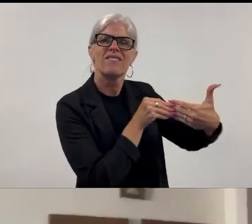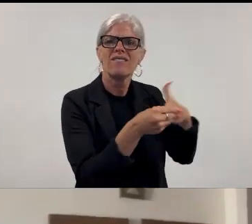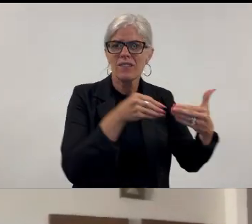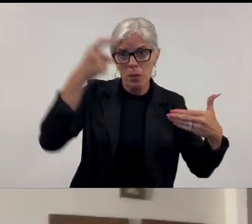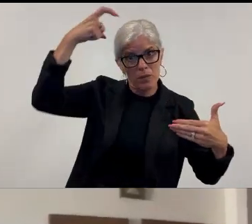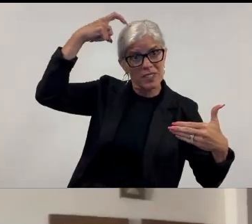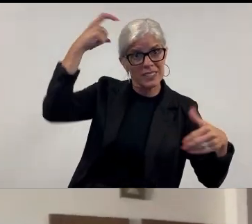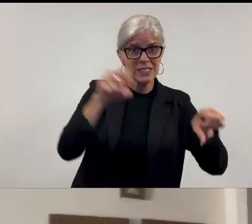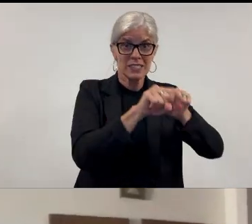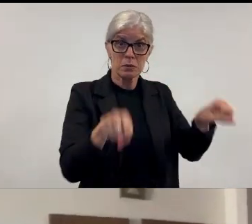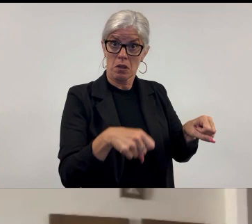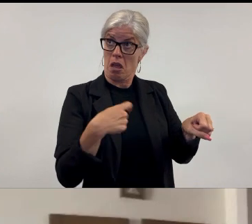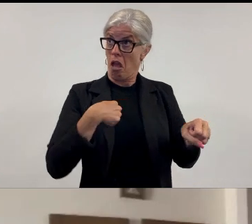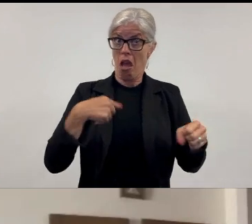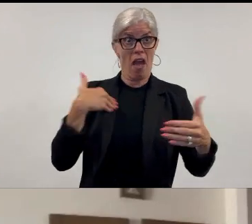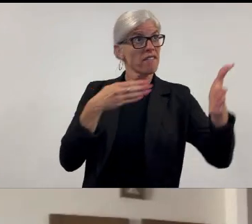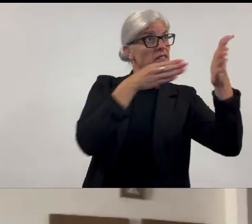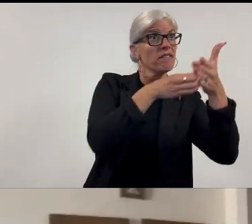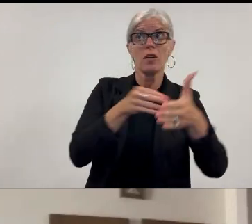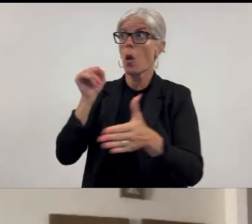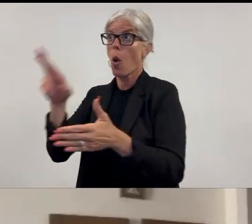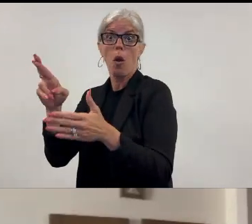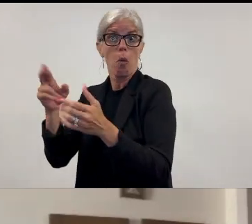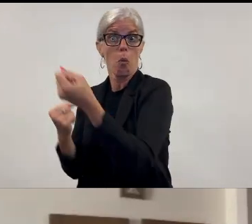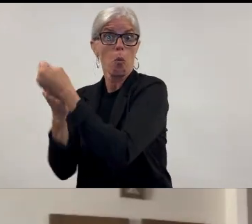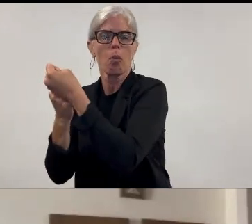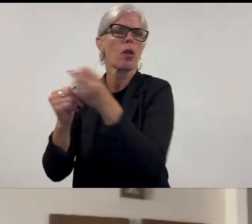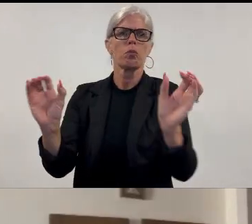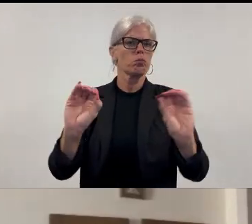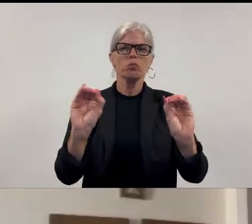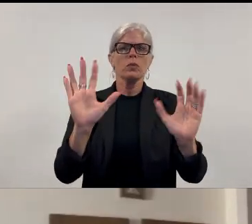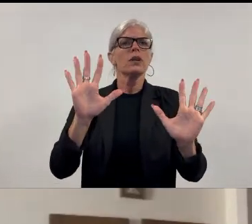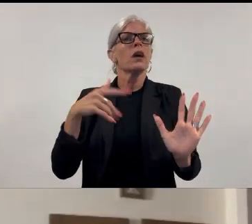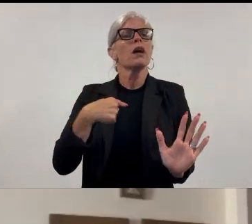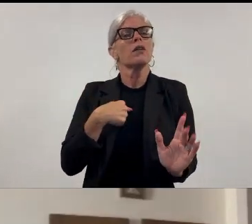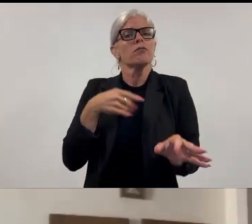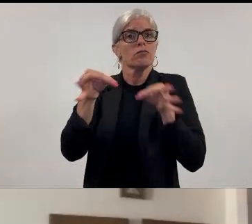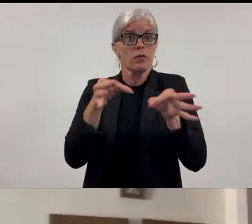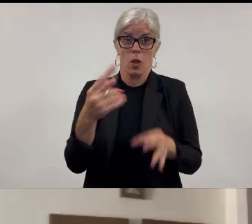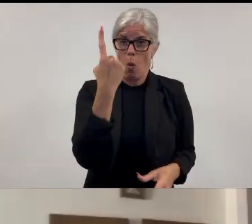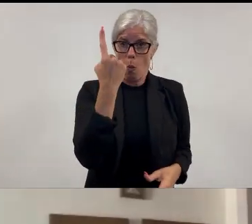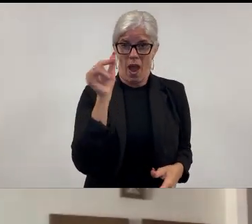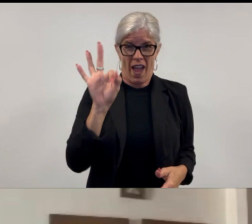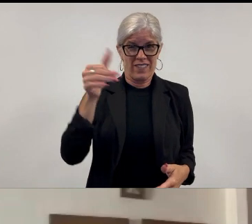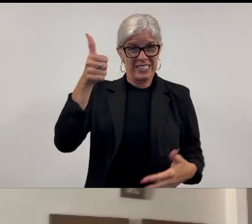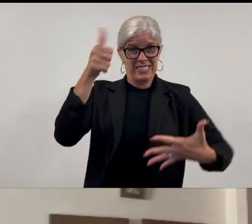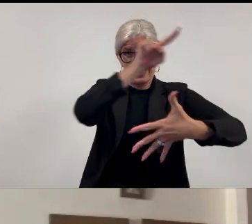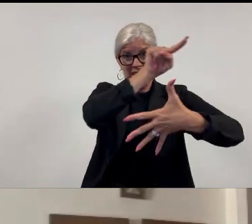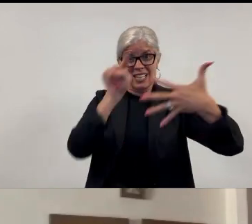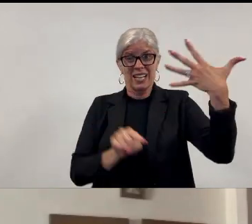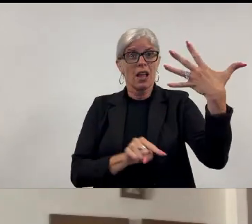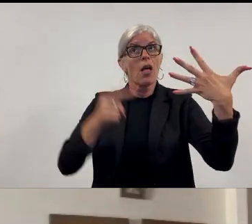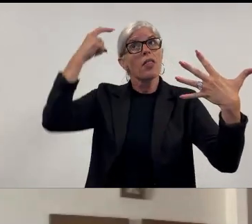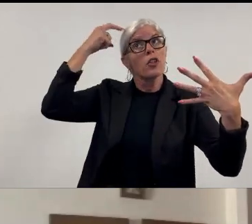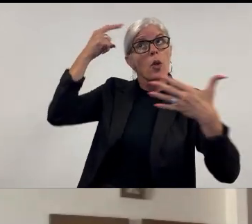more plastic nervous system. And I am not here to argue pro or against that. That is one of the